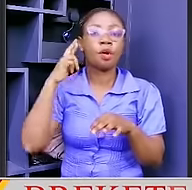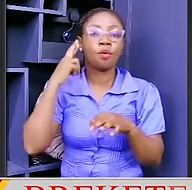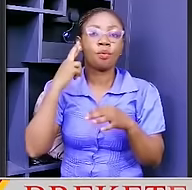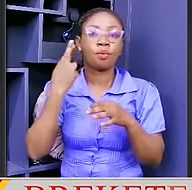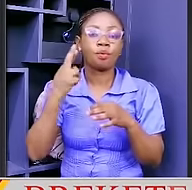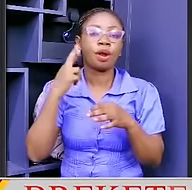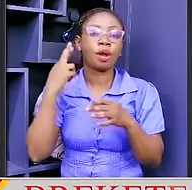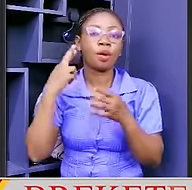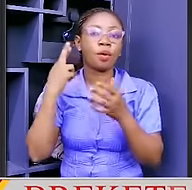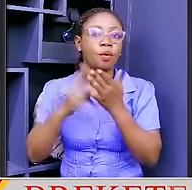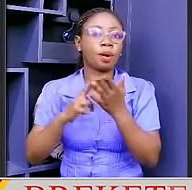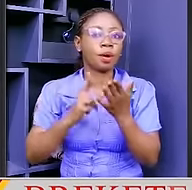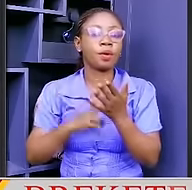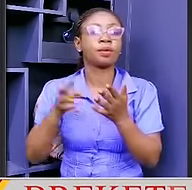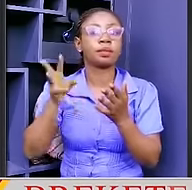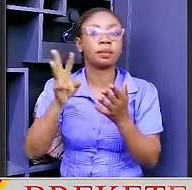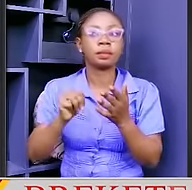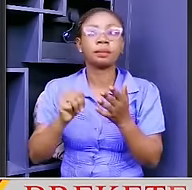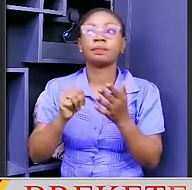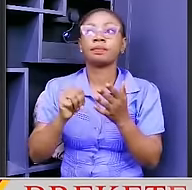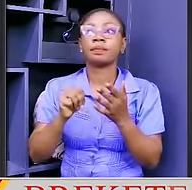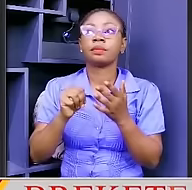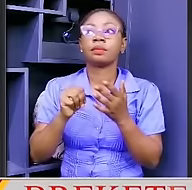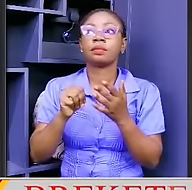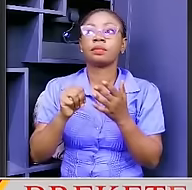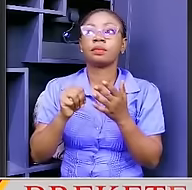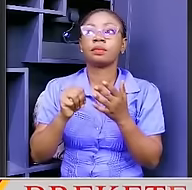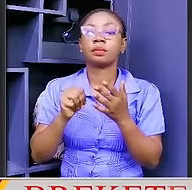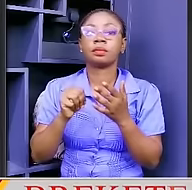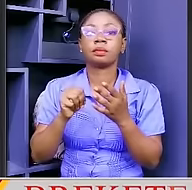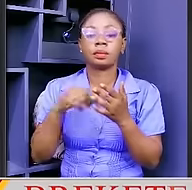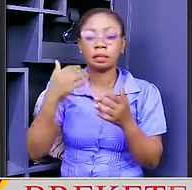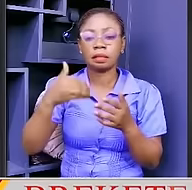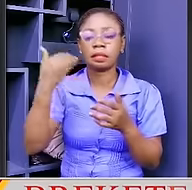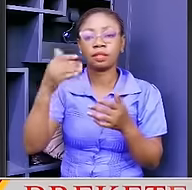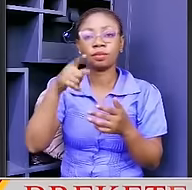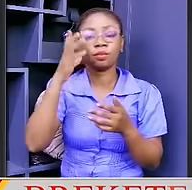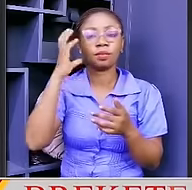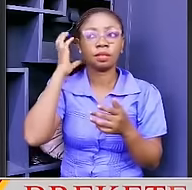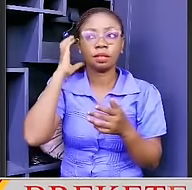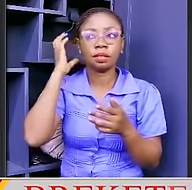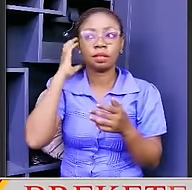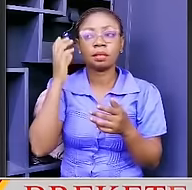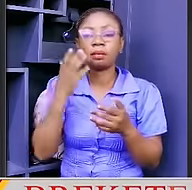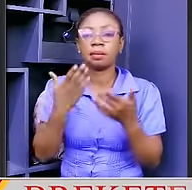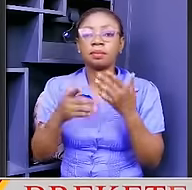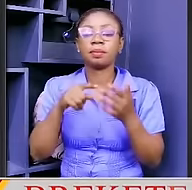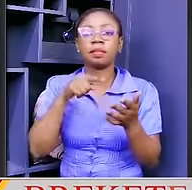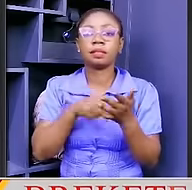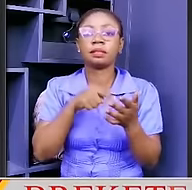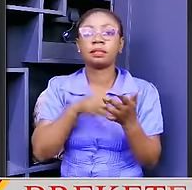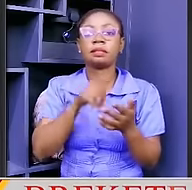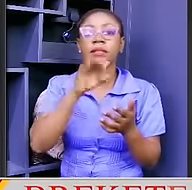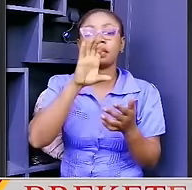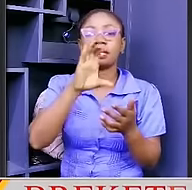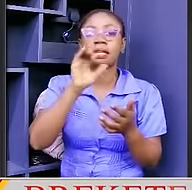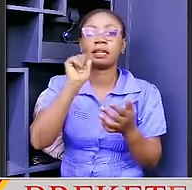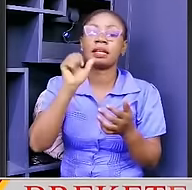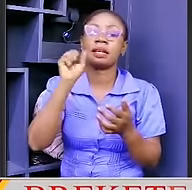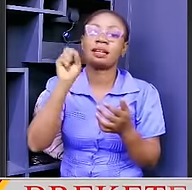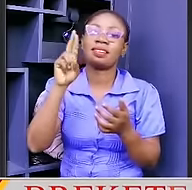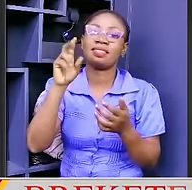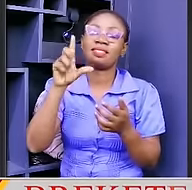Even if na casual staff, because the next thing now you go here say no be permanent staff. Your papa na casual staff? No, sir. Na permanent staff? Yes,